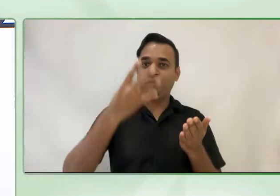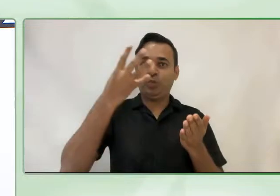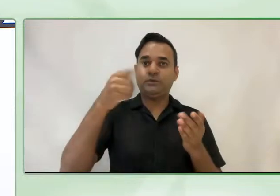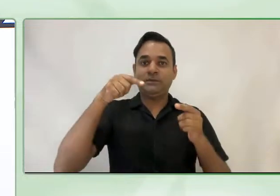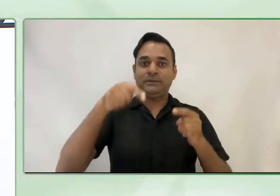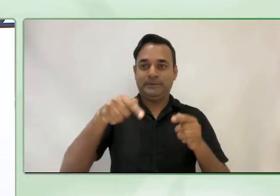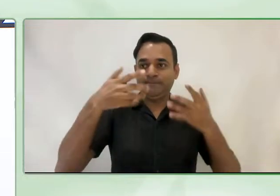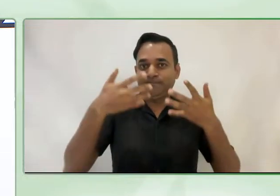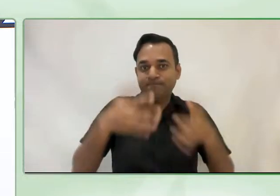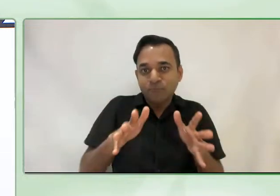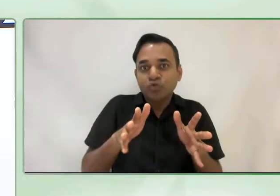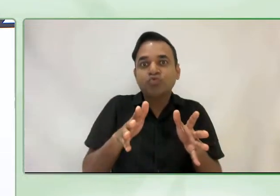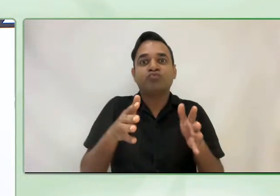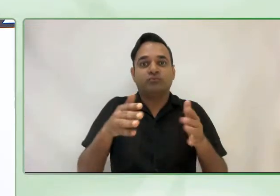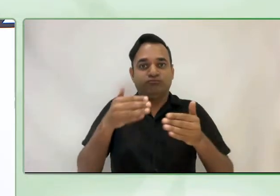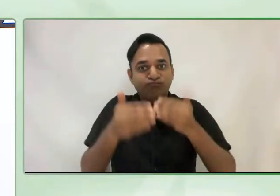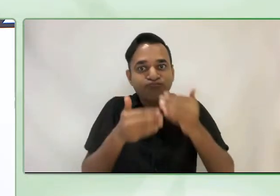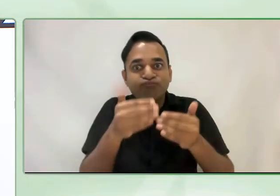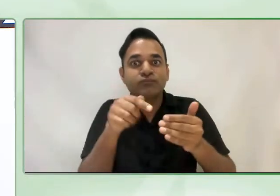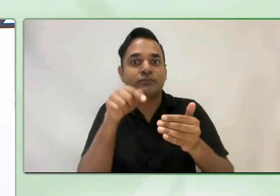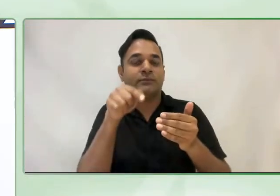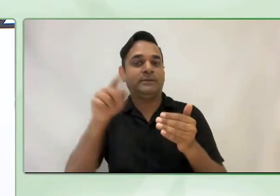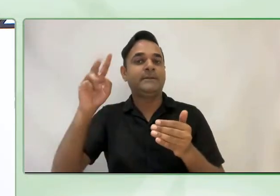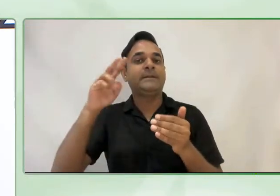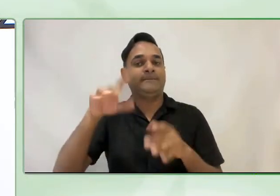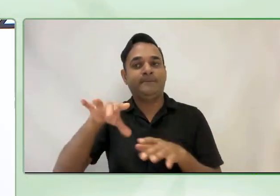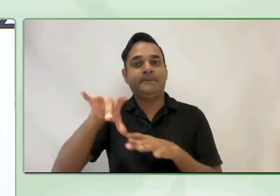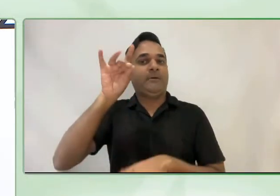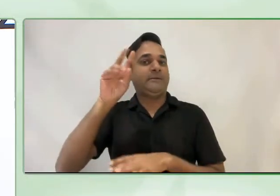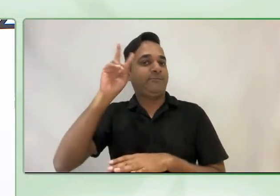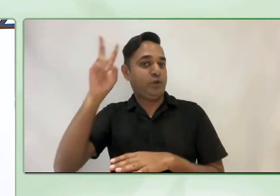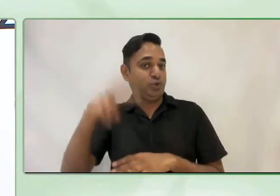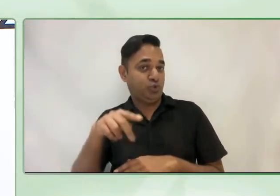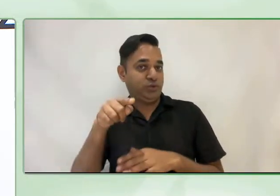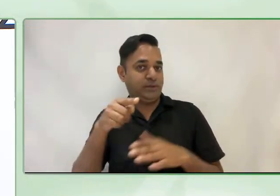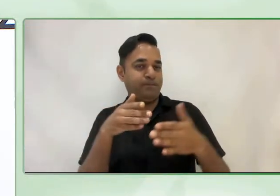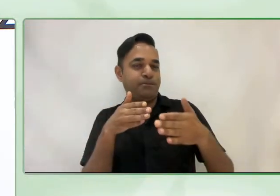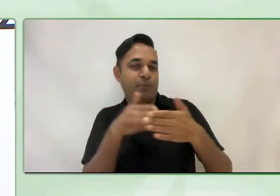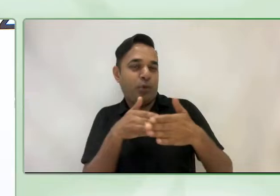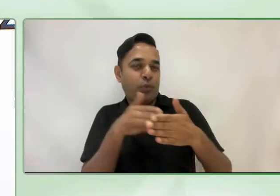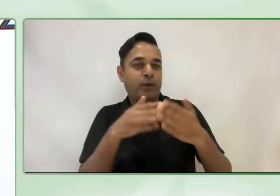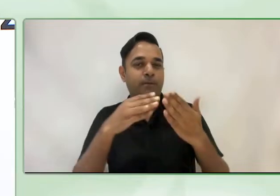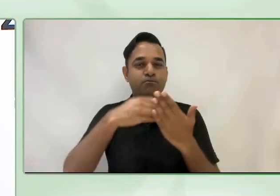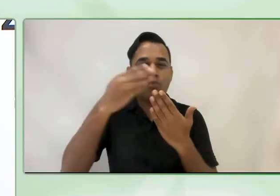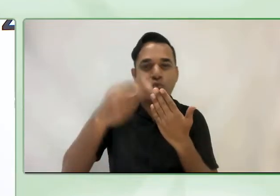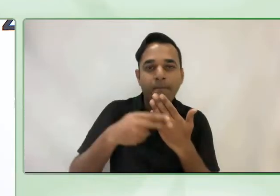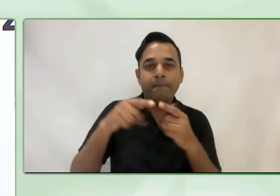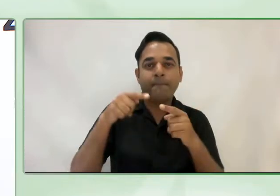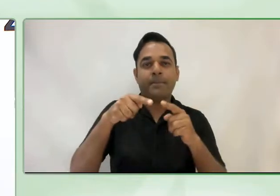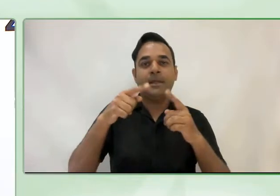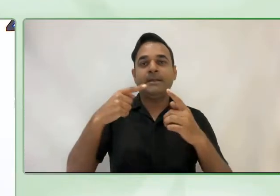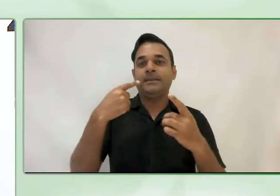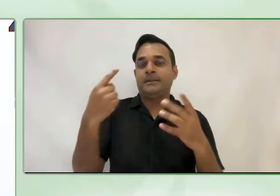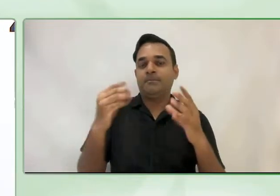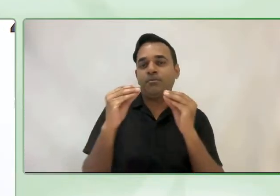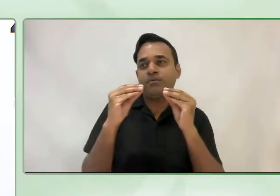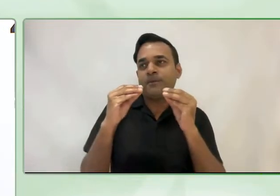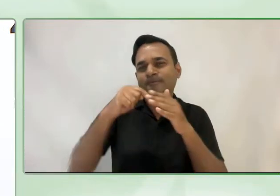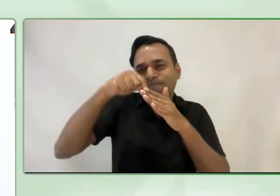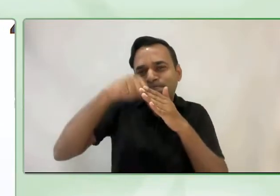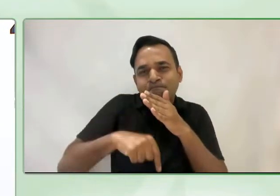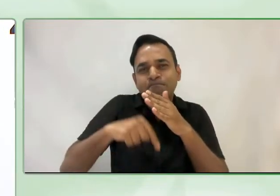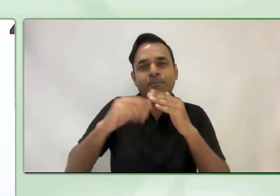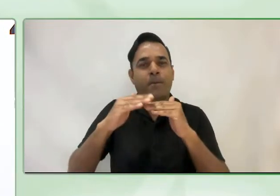in a bit about the details of how the Vienna Business Agency is organizing these Discover Vienna programs. With the